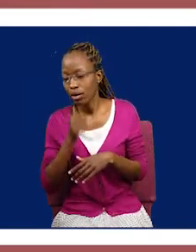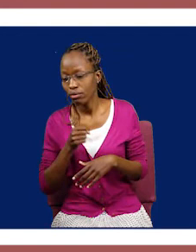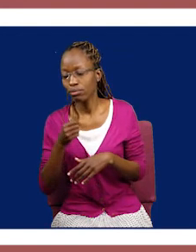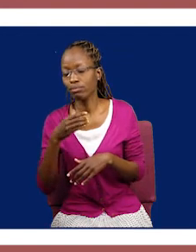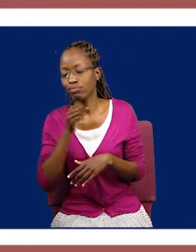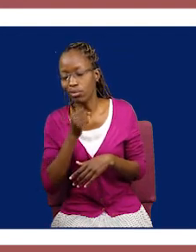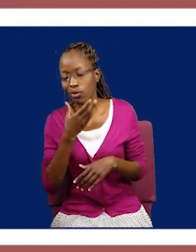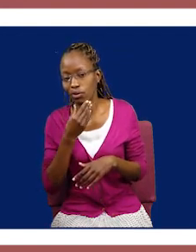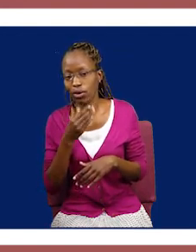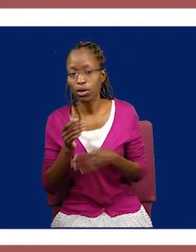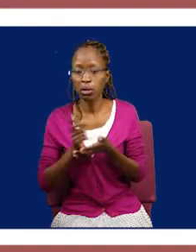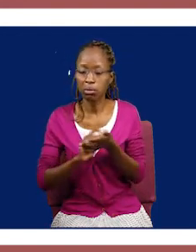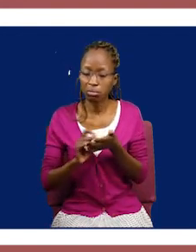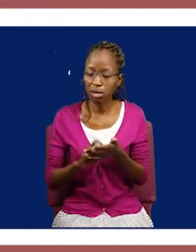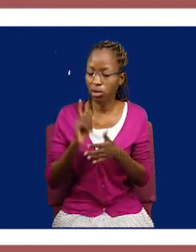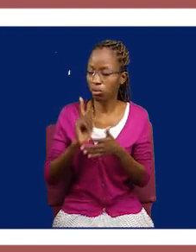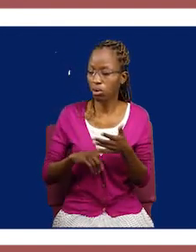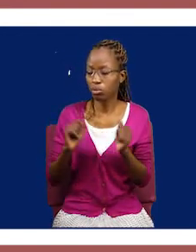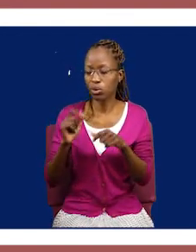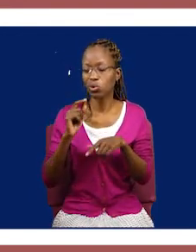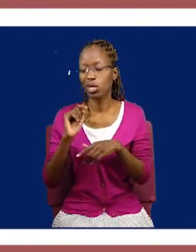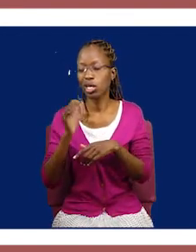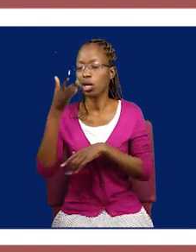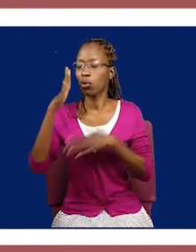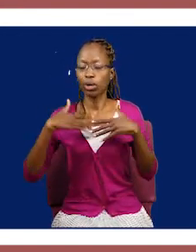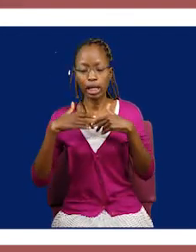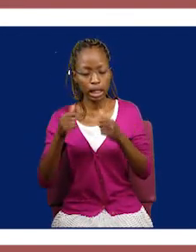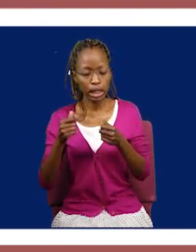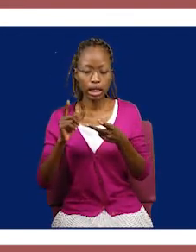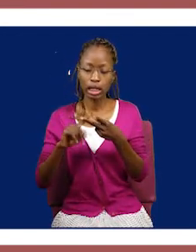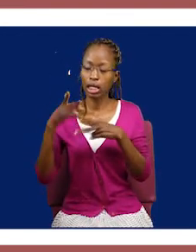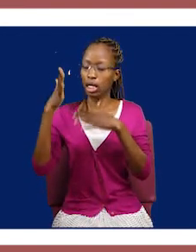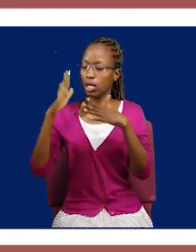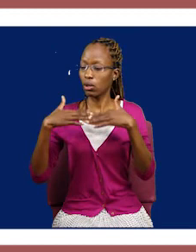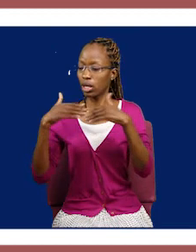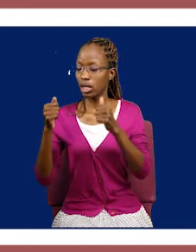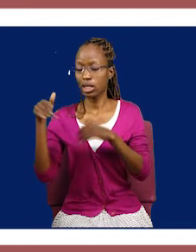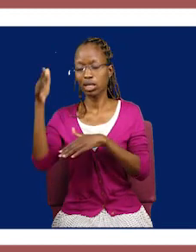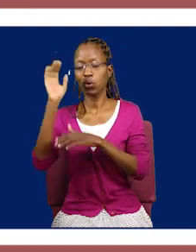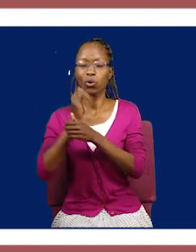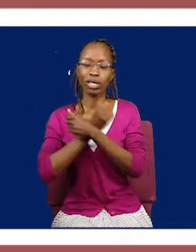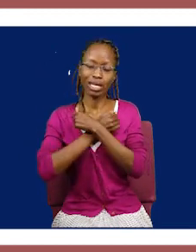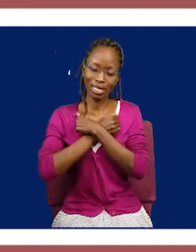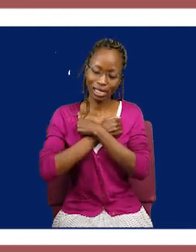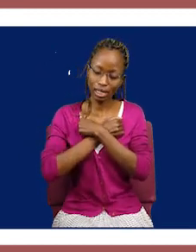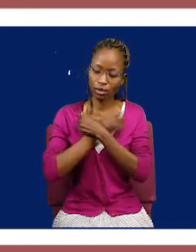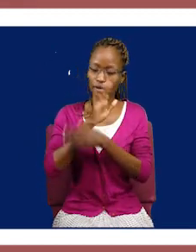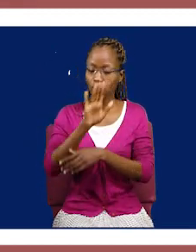write, God forgives, God heals, God saves, God loves